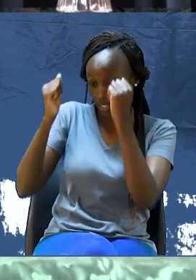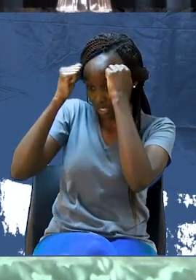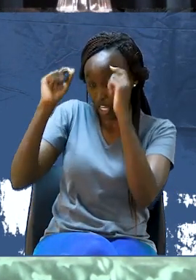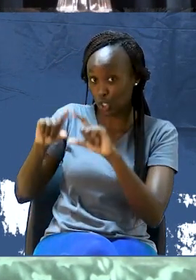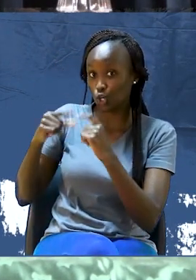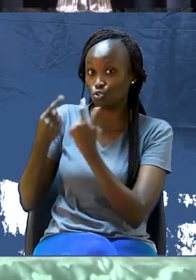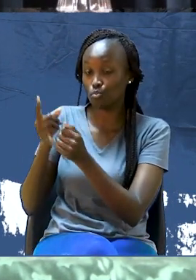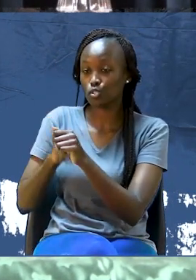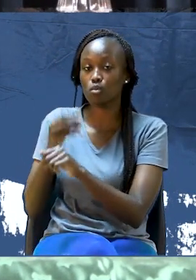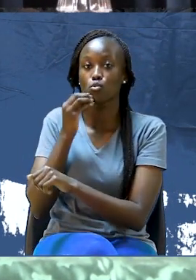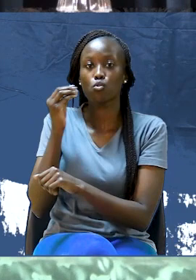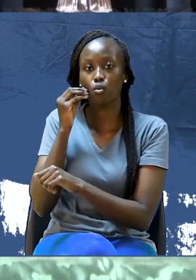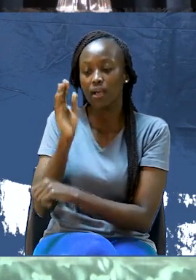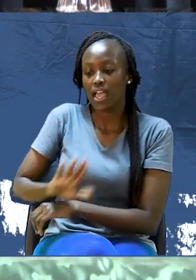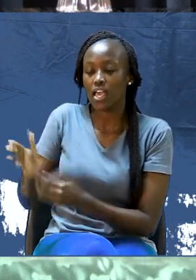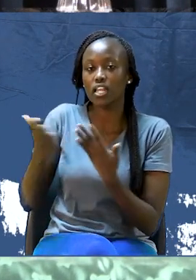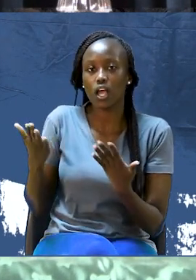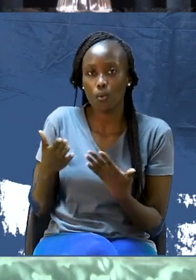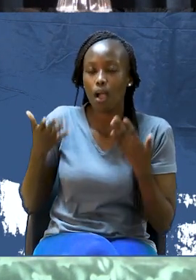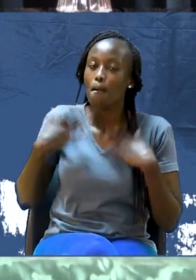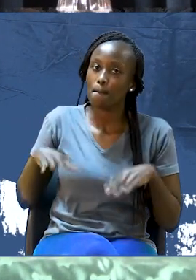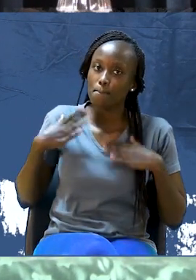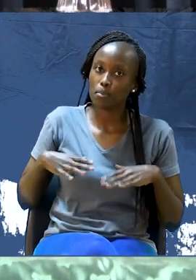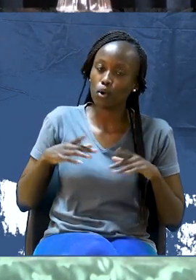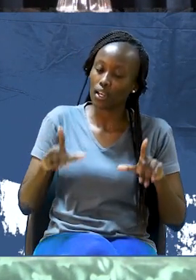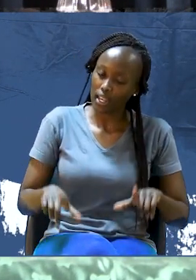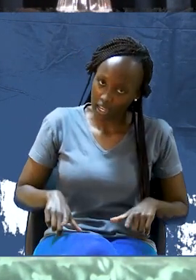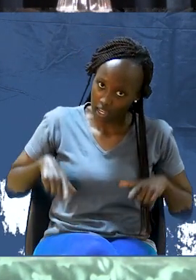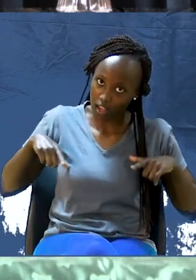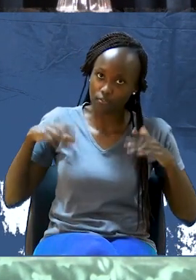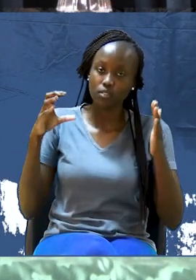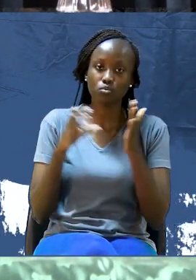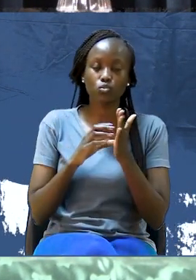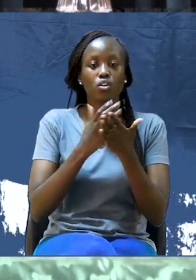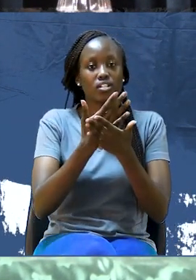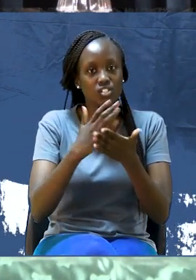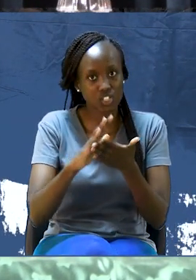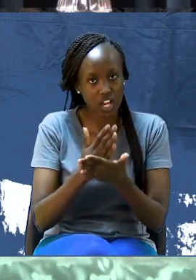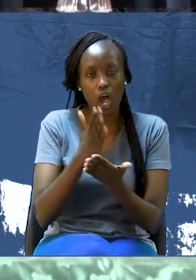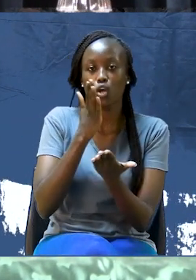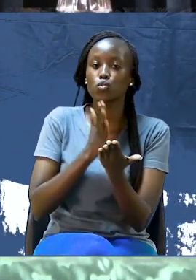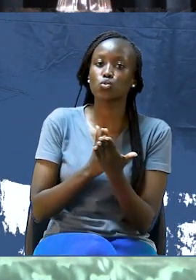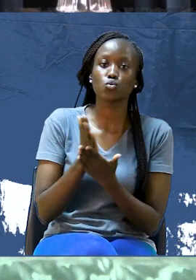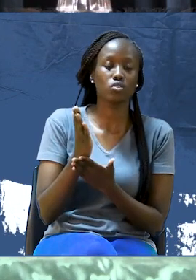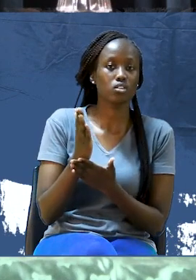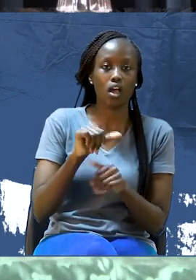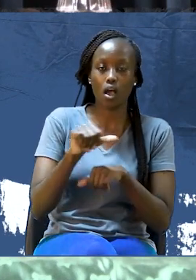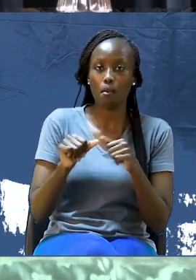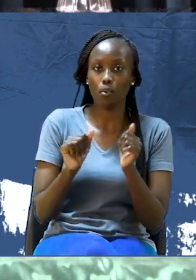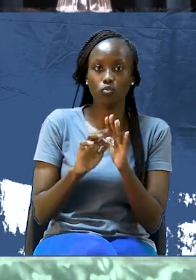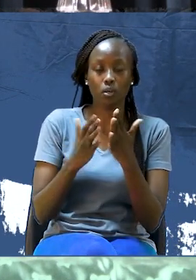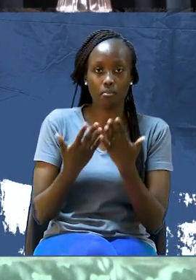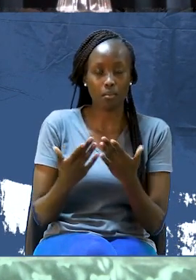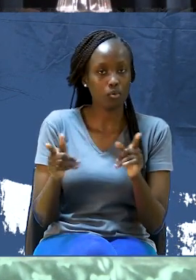life-engaging conversations, honest conversations about God's word and as God's word impacts on how